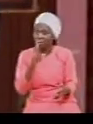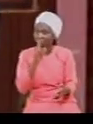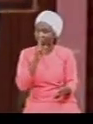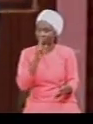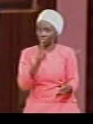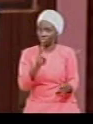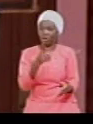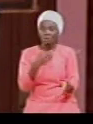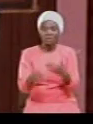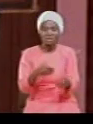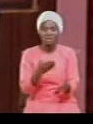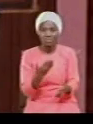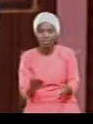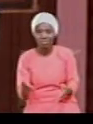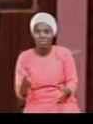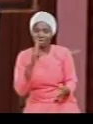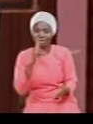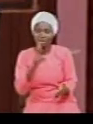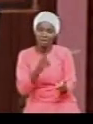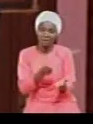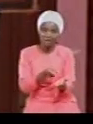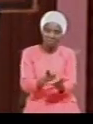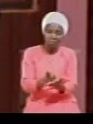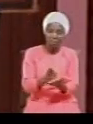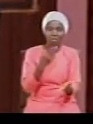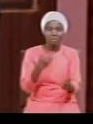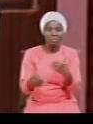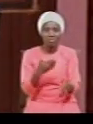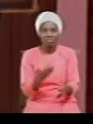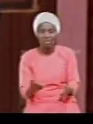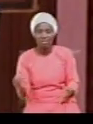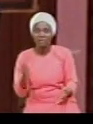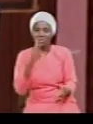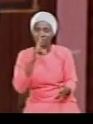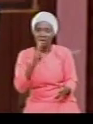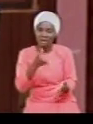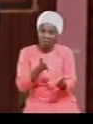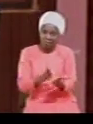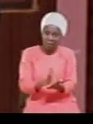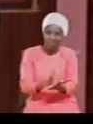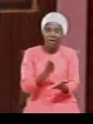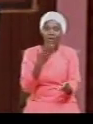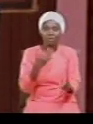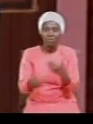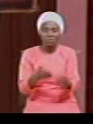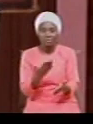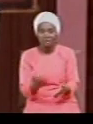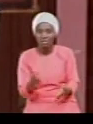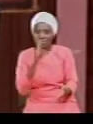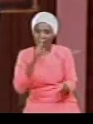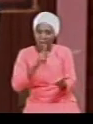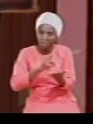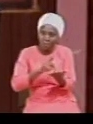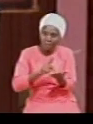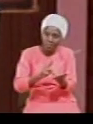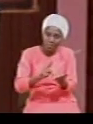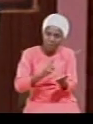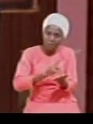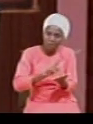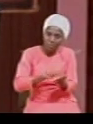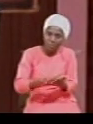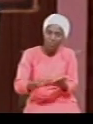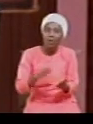whatsoever things are honest, whatsoever things are just, whatsoever things are pure,